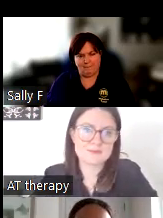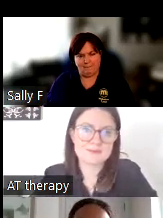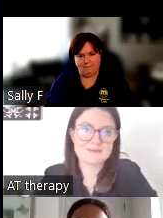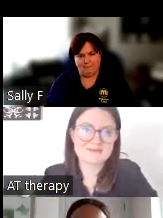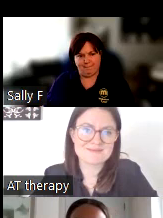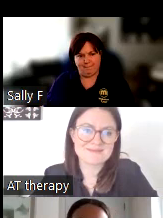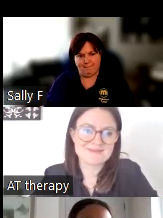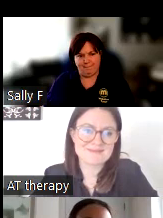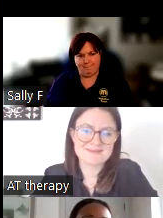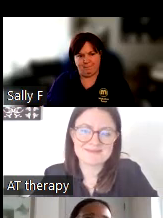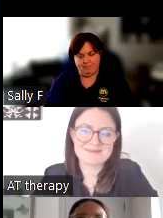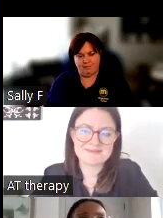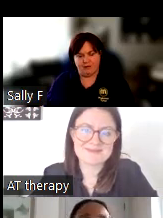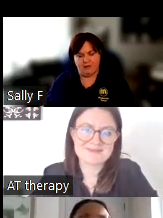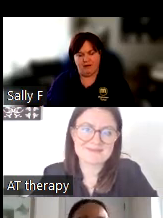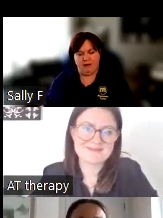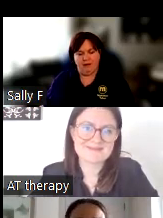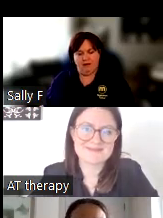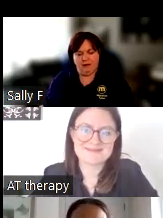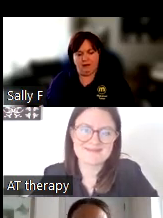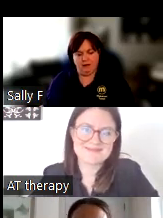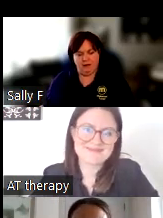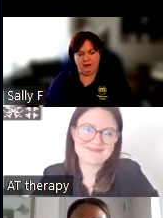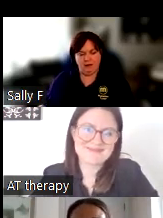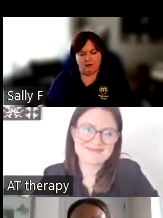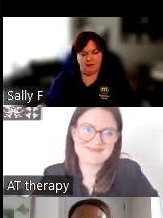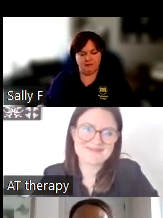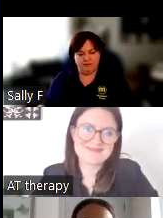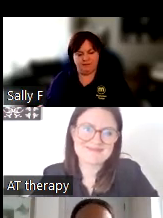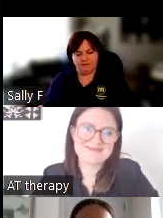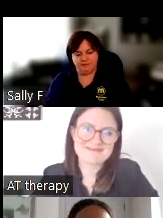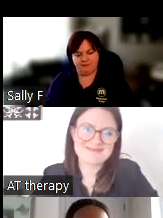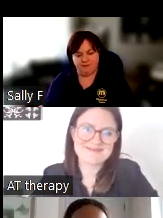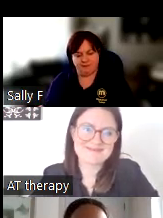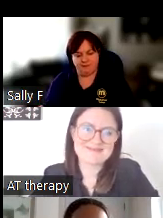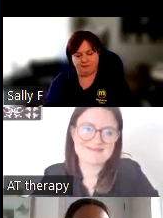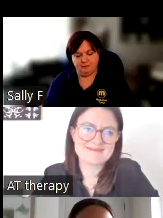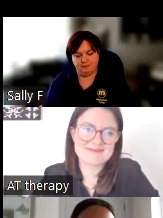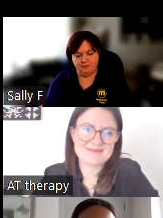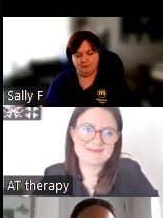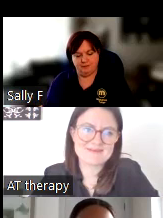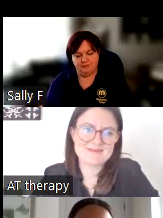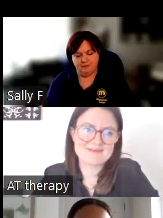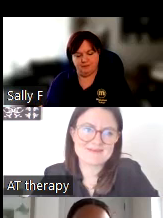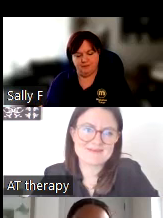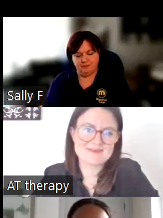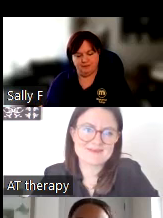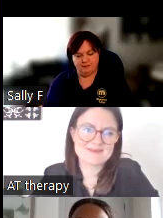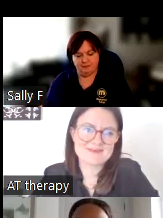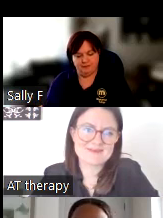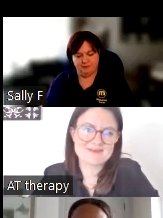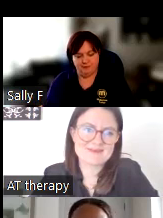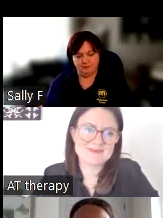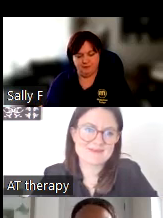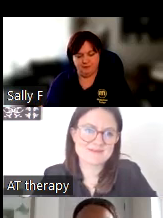happened. Whereas if she tried to tell the whole story without any support, it would have been quite tricky for her. So you